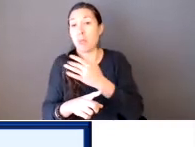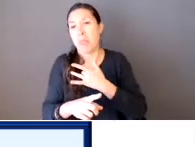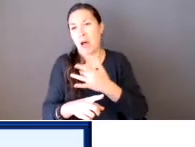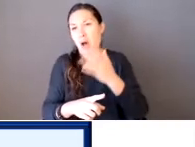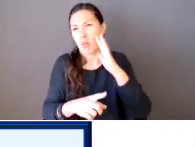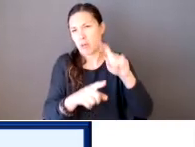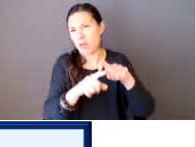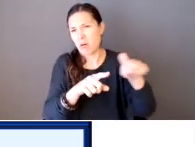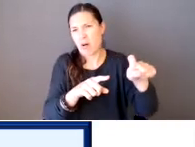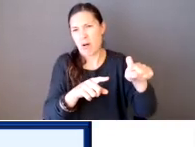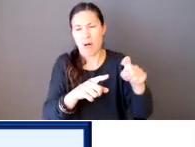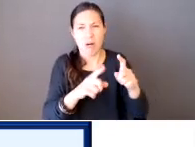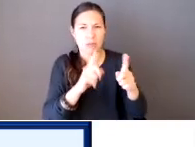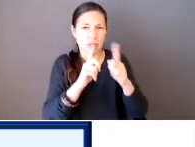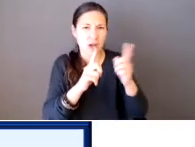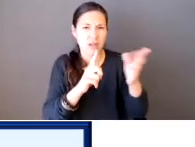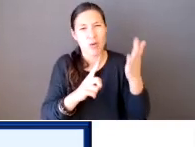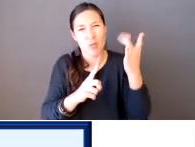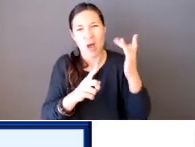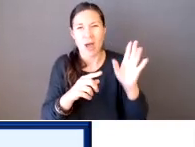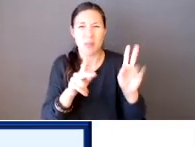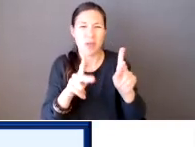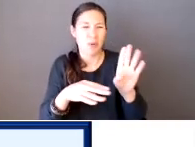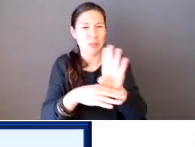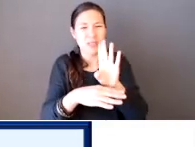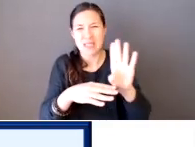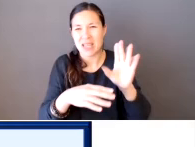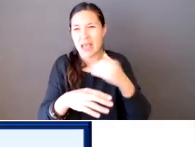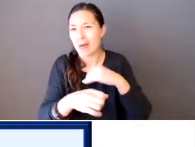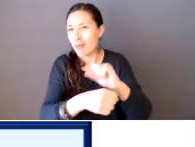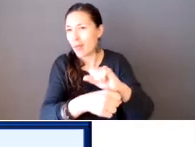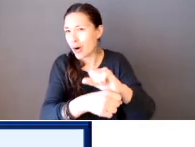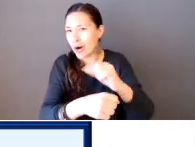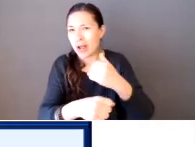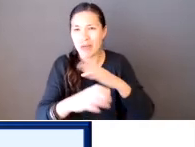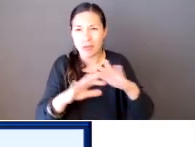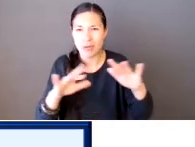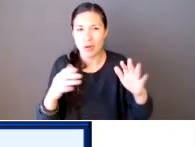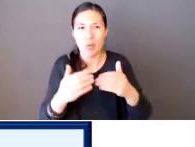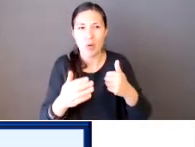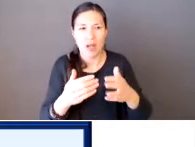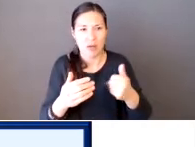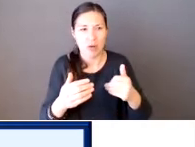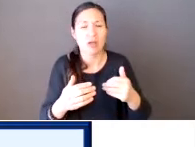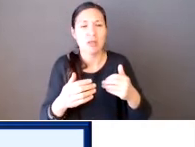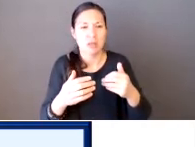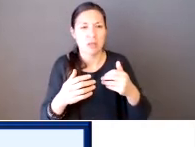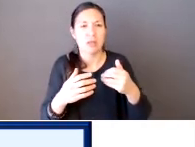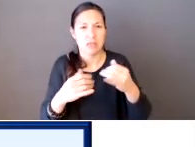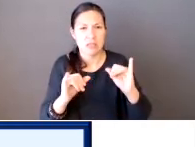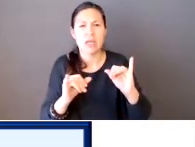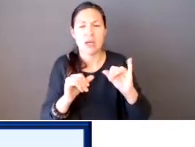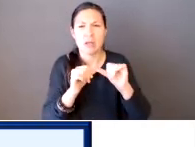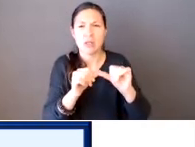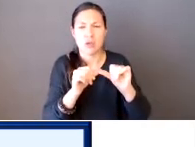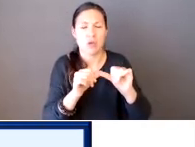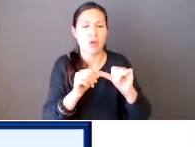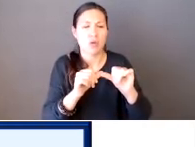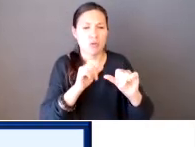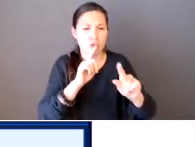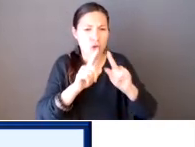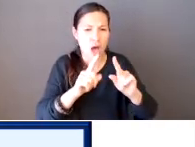just out of convenience. People work, however it could be done. So they could continue to do the interviews by phone.